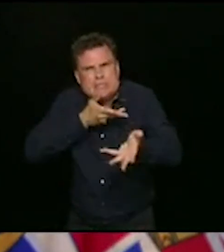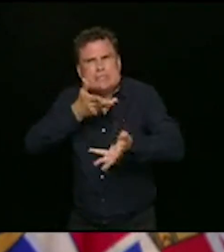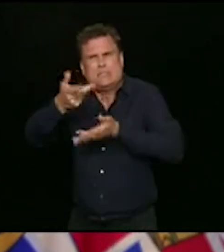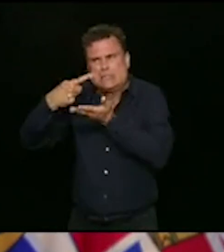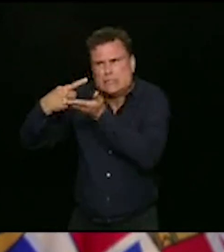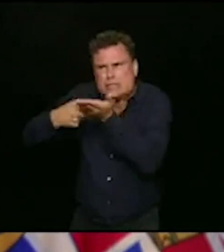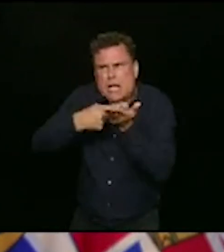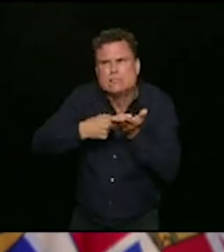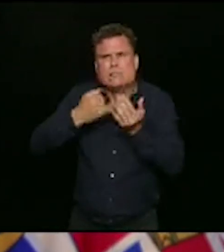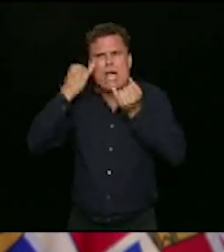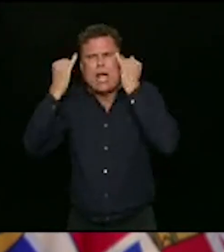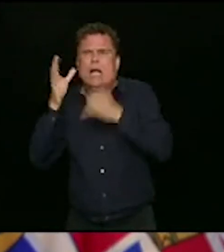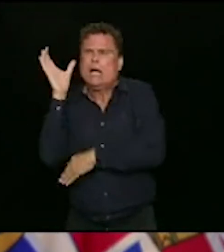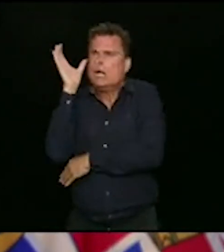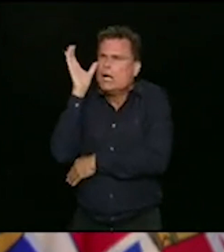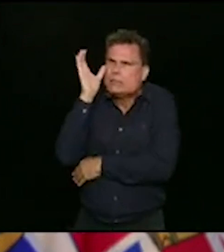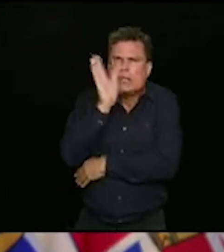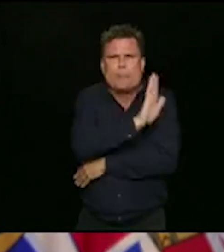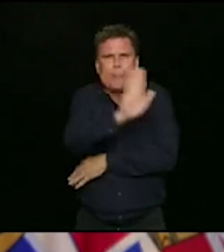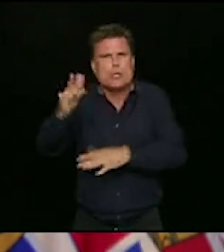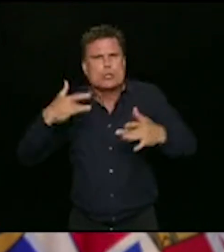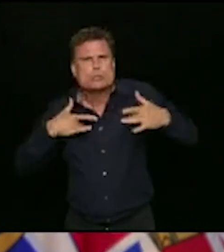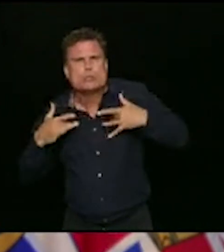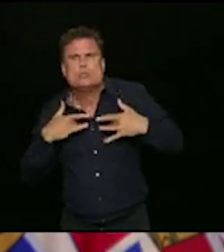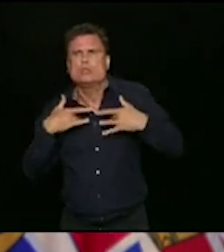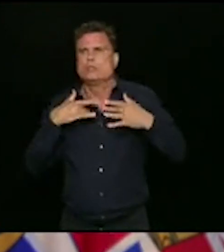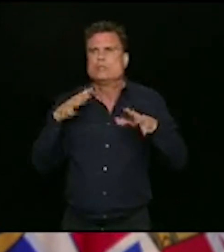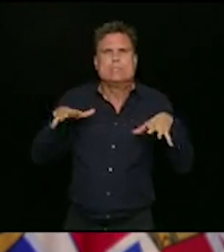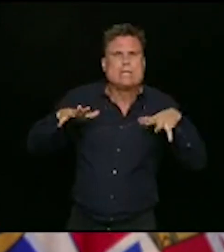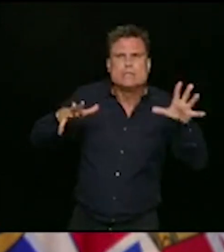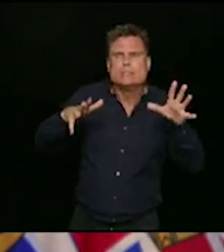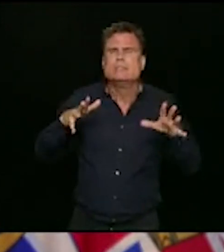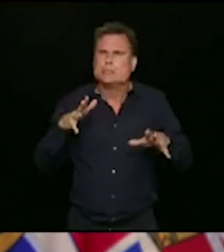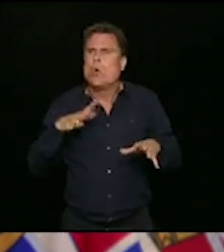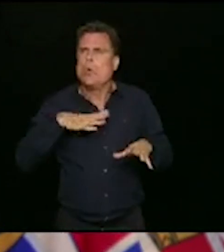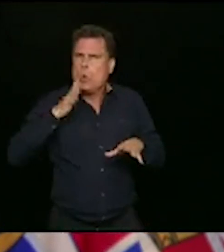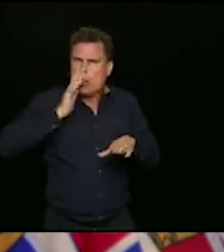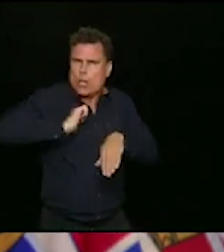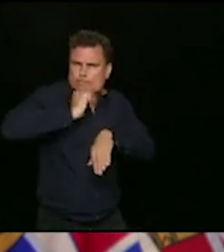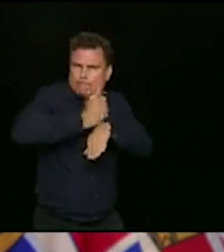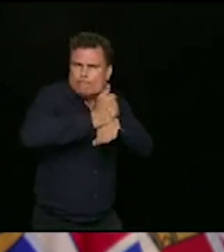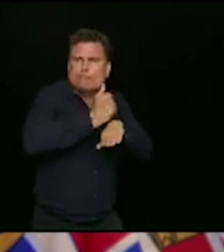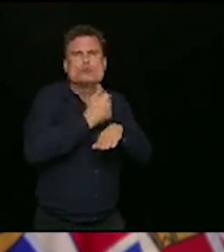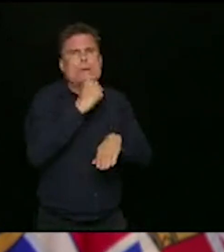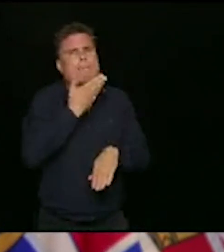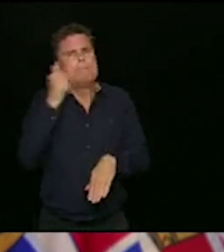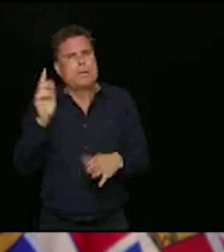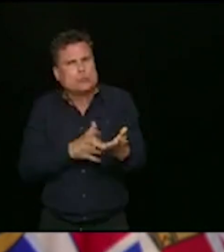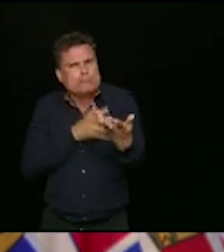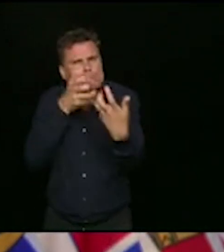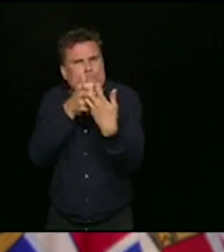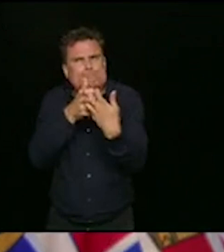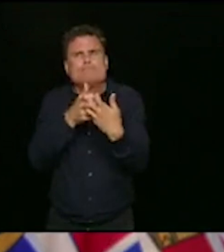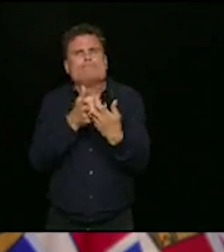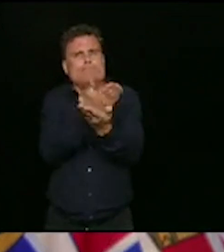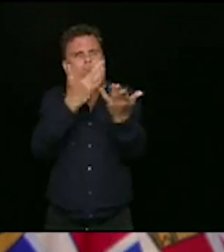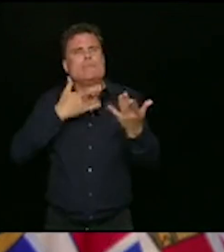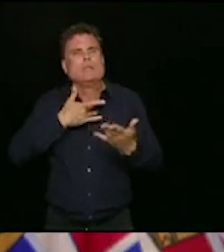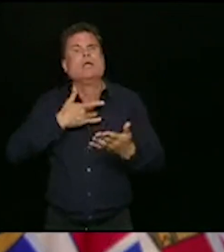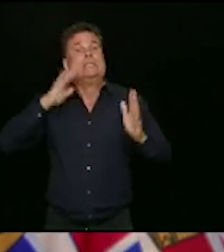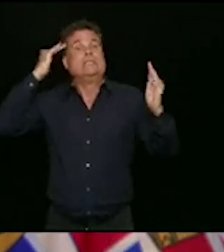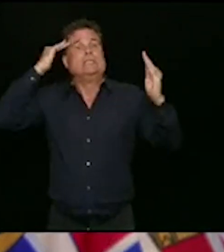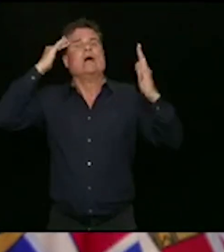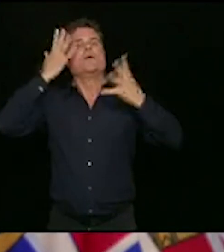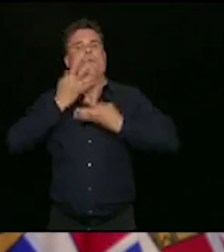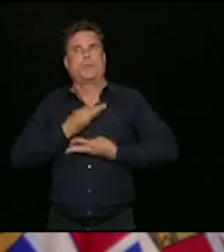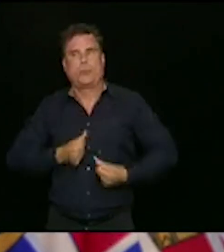the things that we are doing all the time, is making sure that we're keeping up on what's going on around the world and that we're putting in place the best that we can.